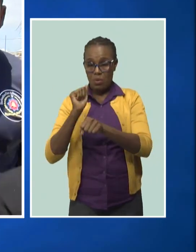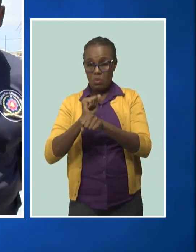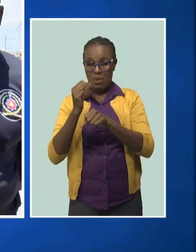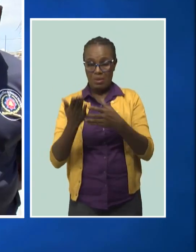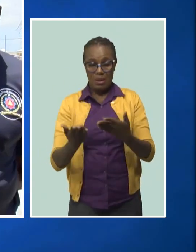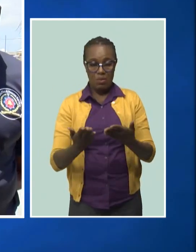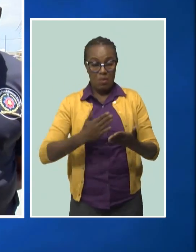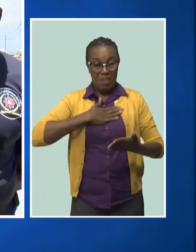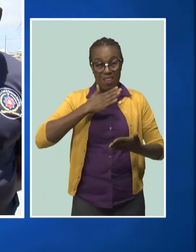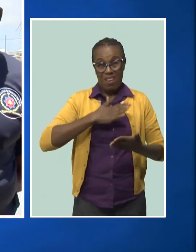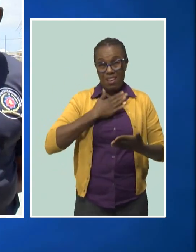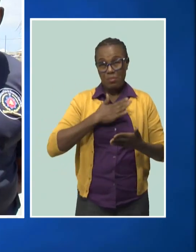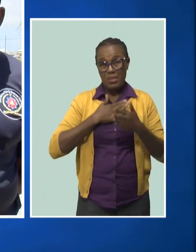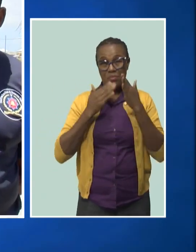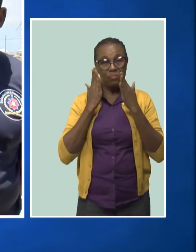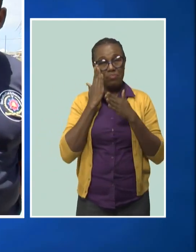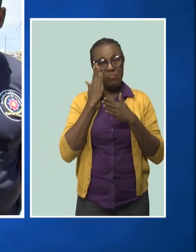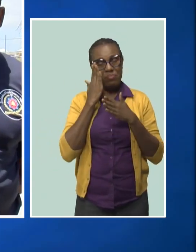on the